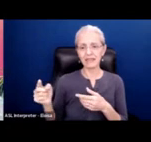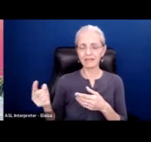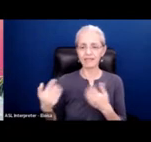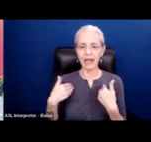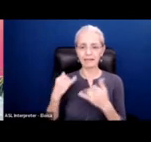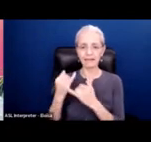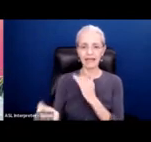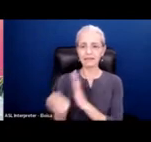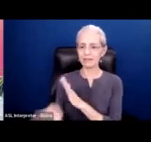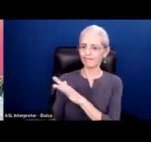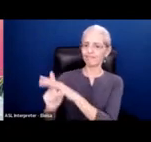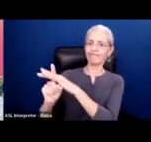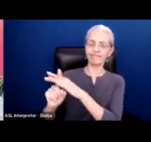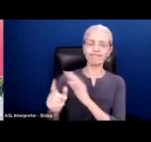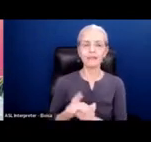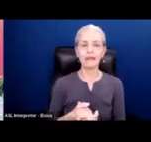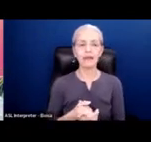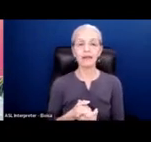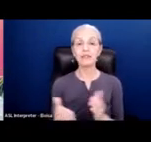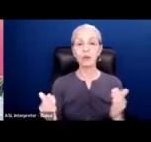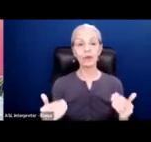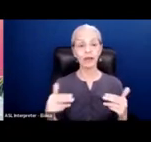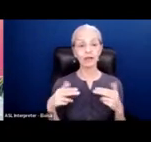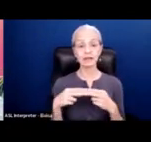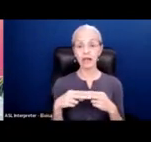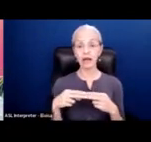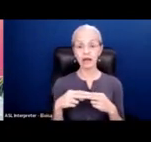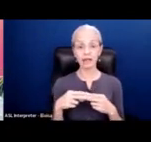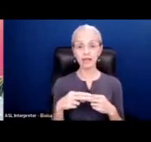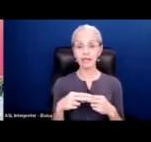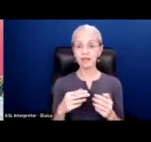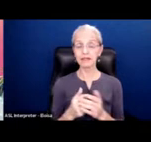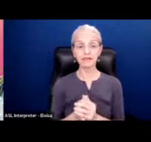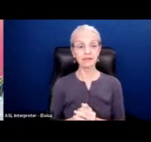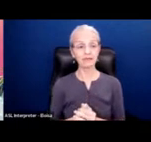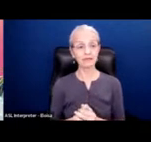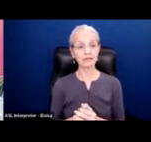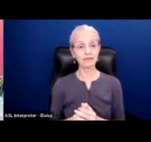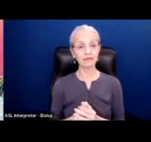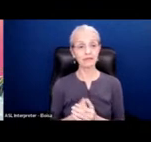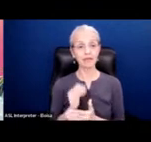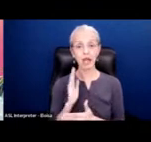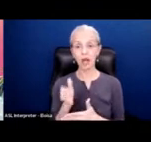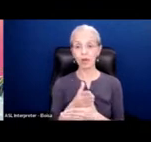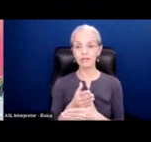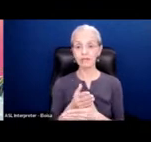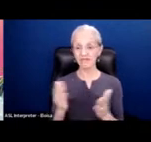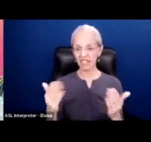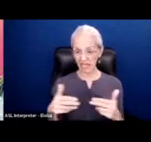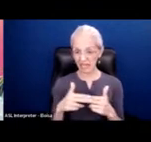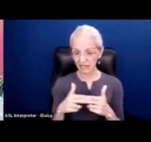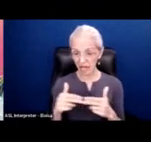up. So on the next slide, I will share. If you could move to the next slide, please,